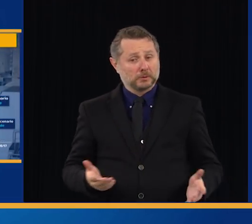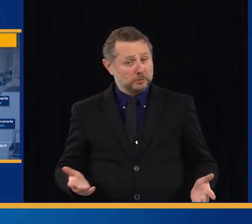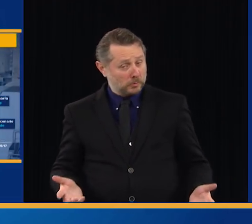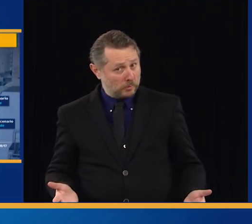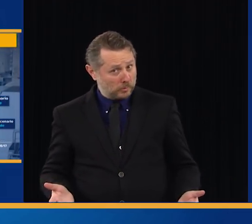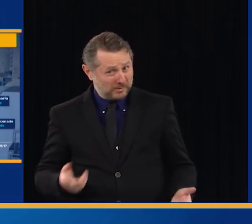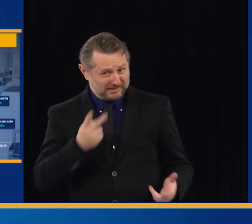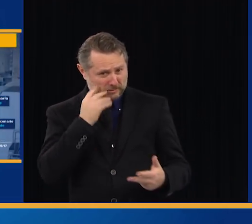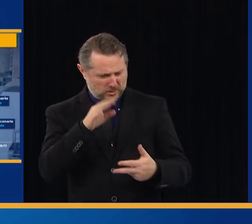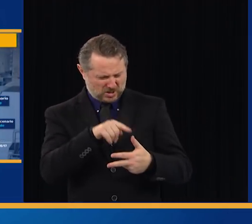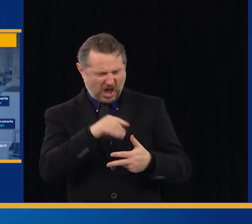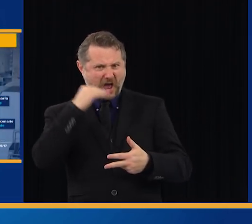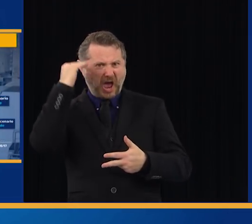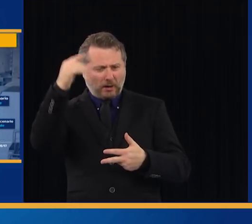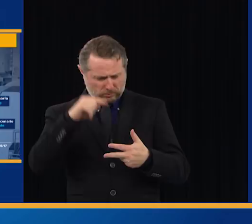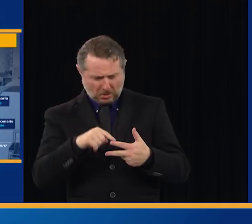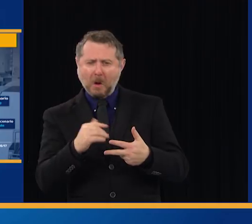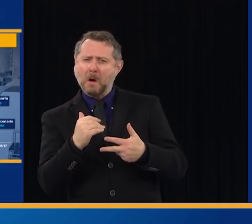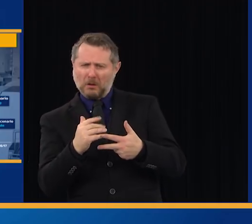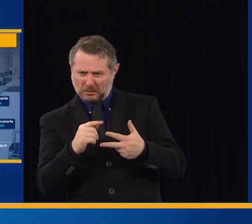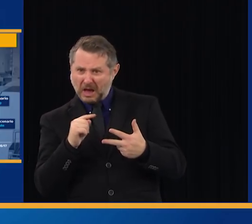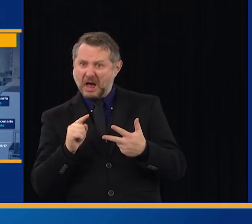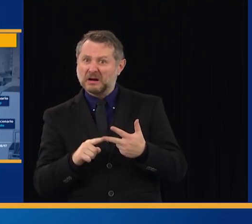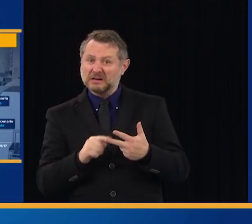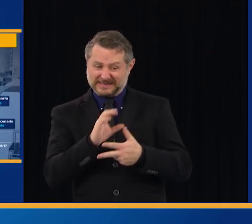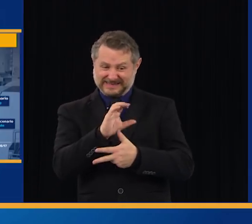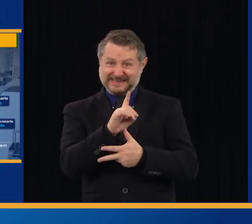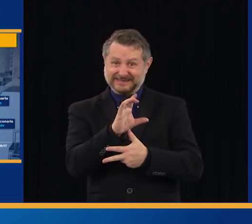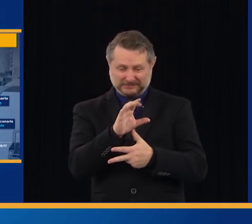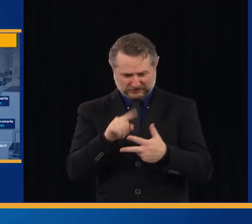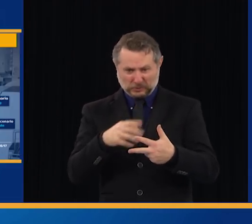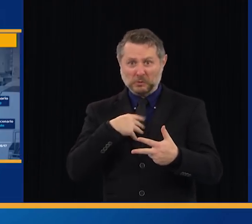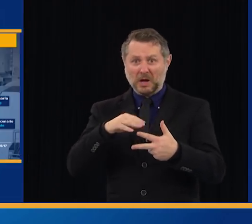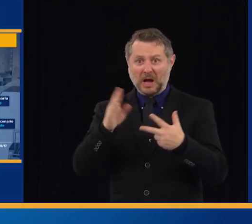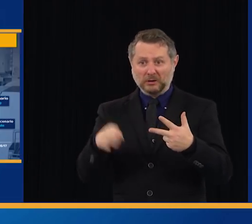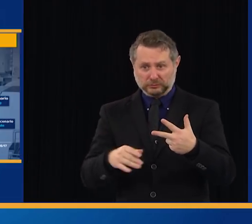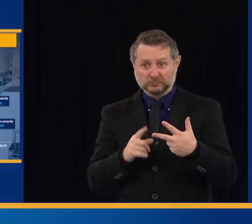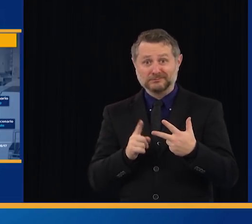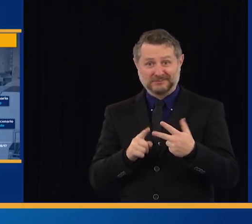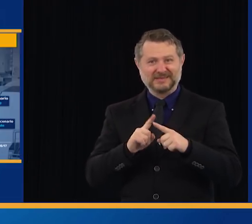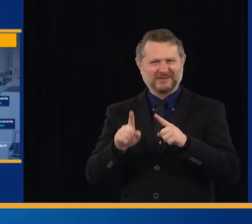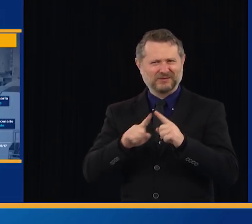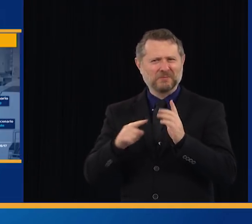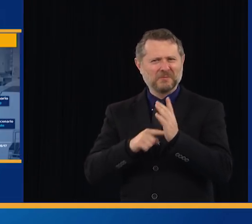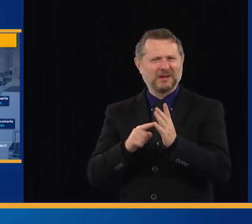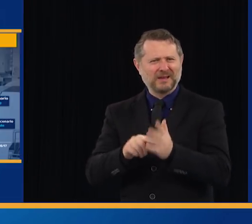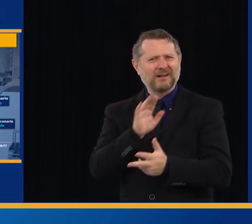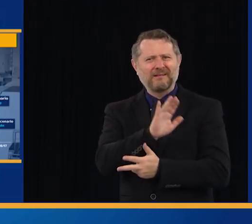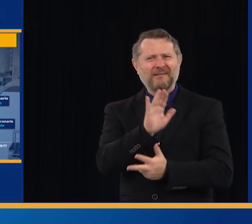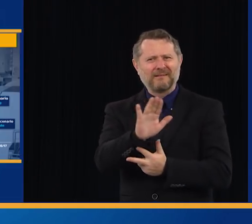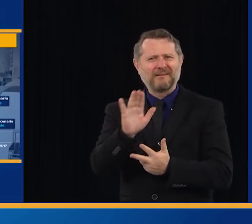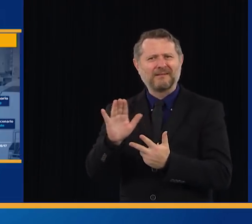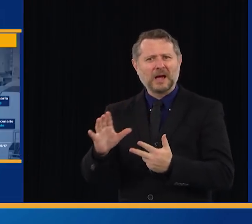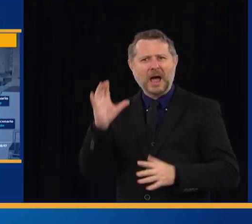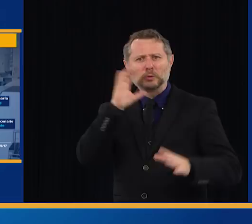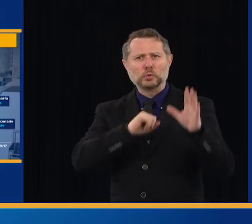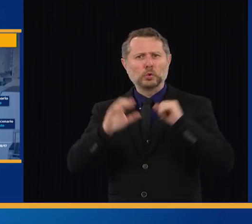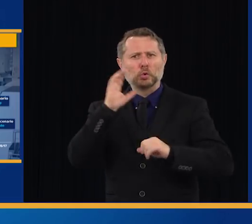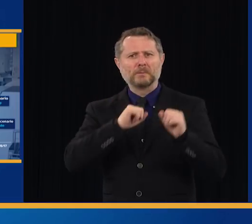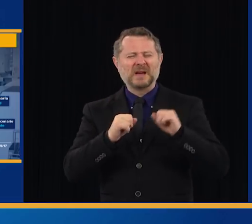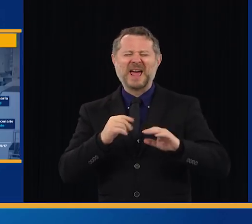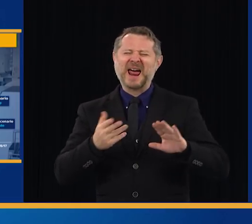and that's why all of these models said the same thing. They were all believing a higher infection